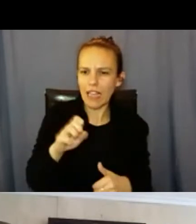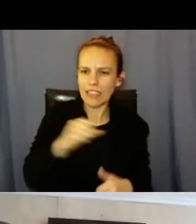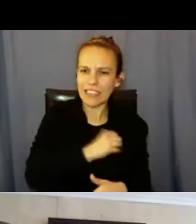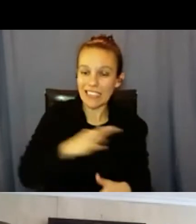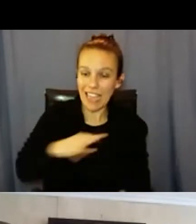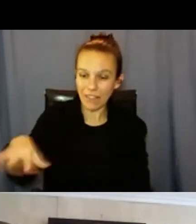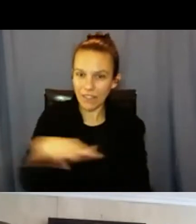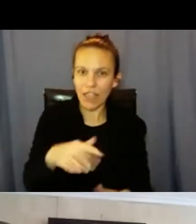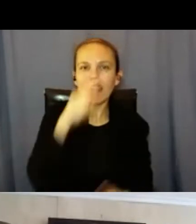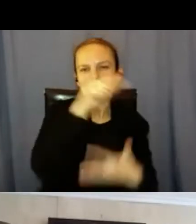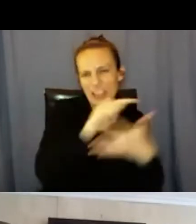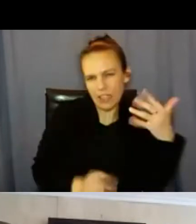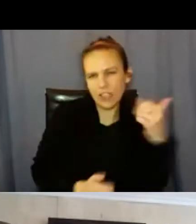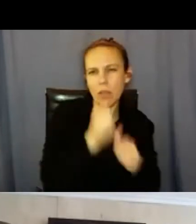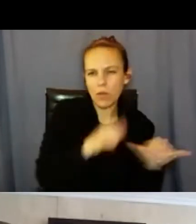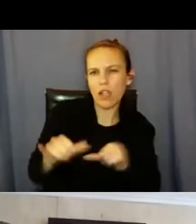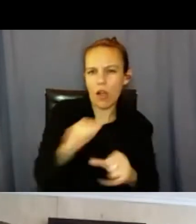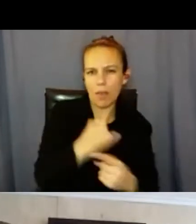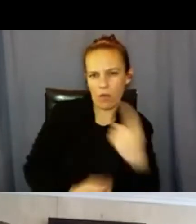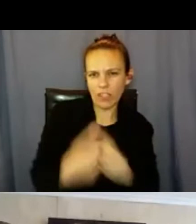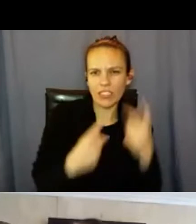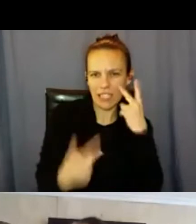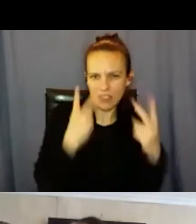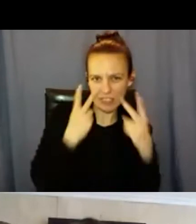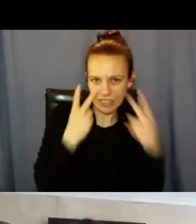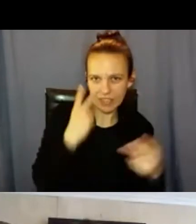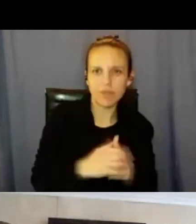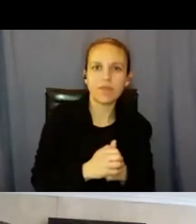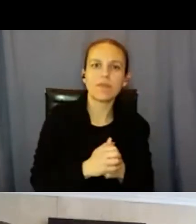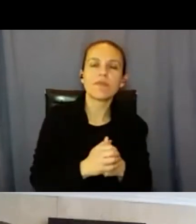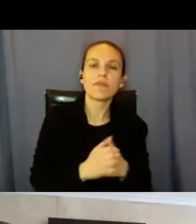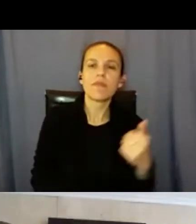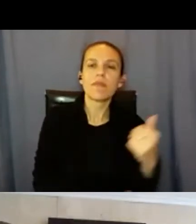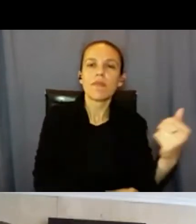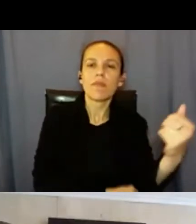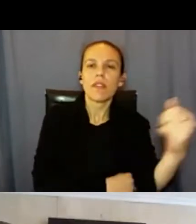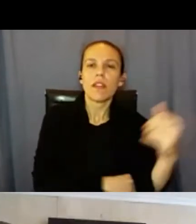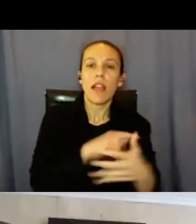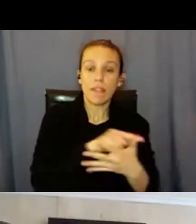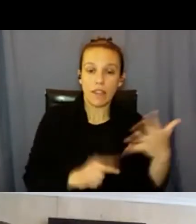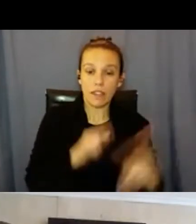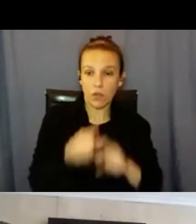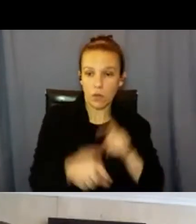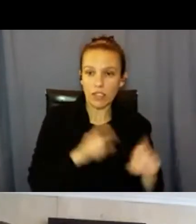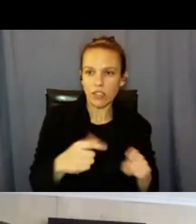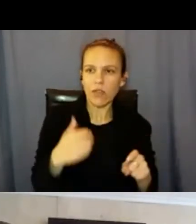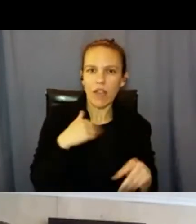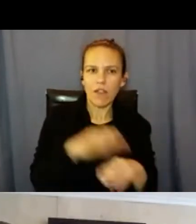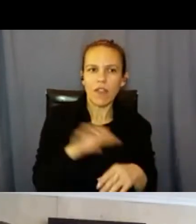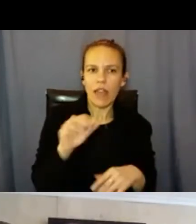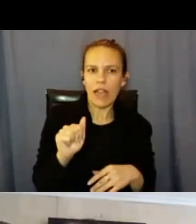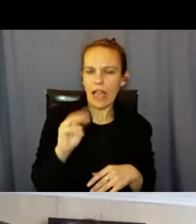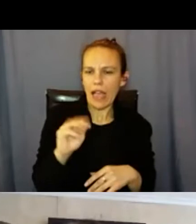heard in my research in nursing homes. And these questions are available on the AMDA, the Society